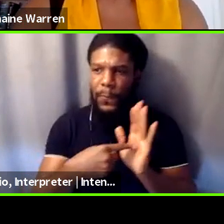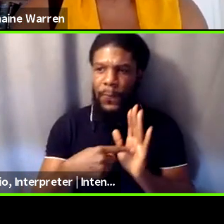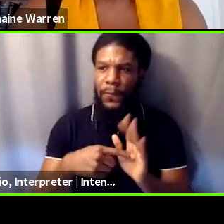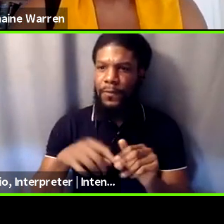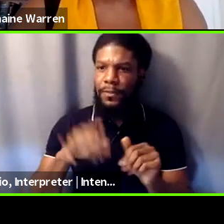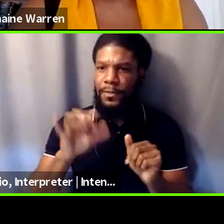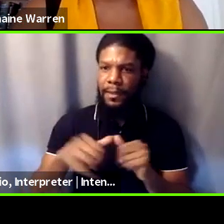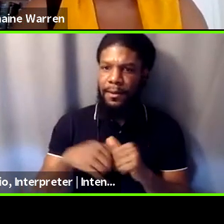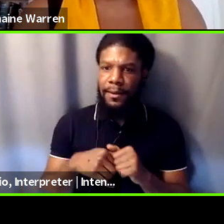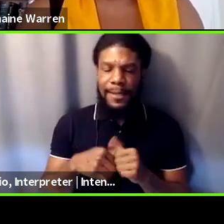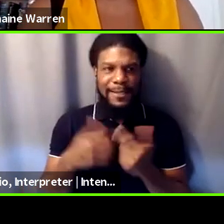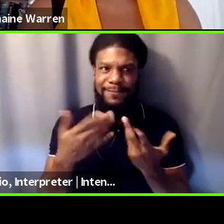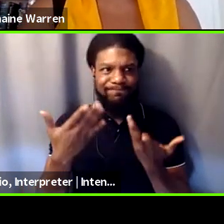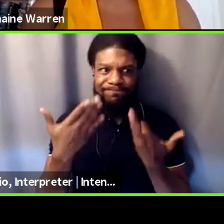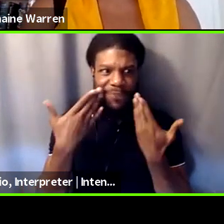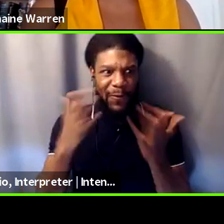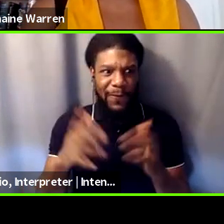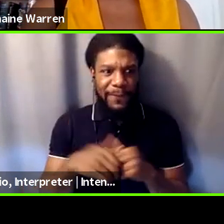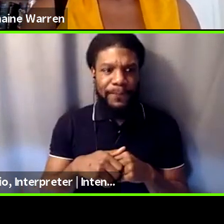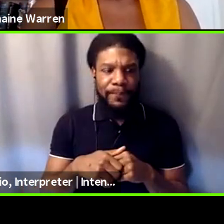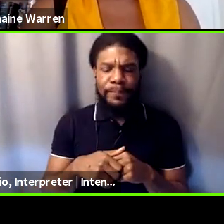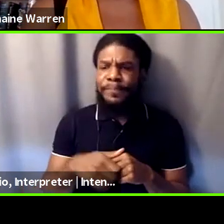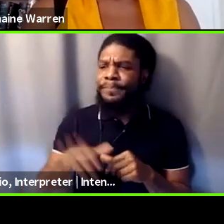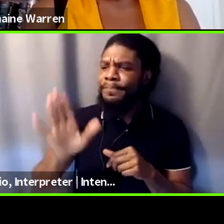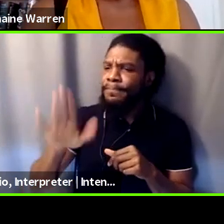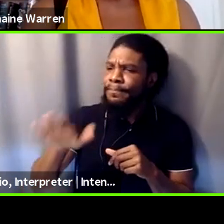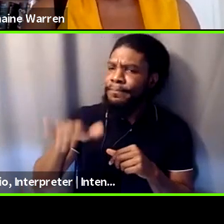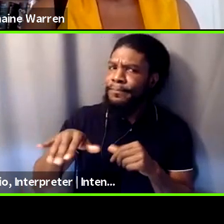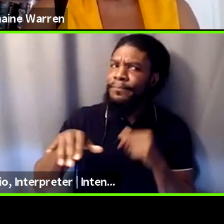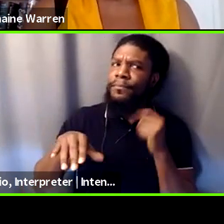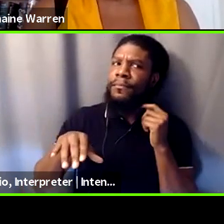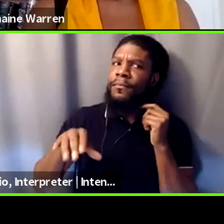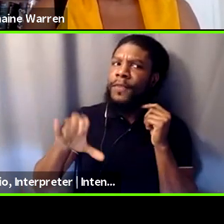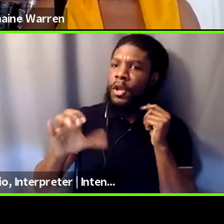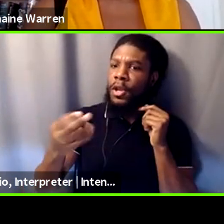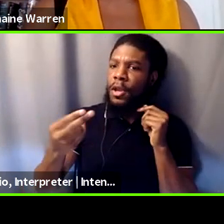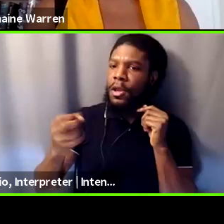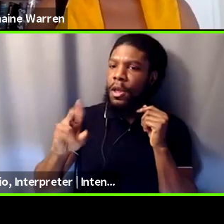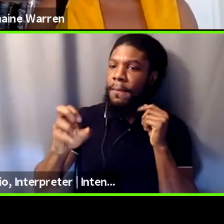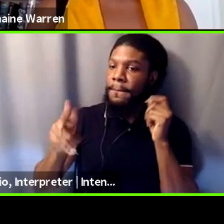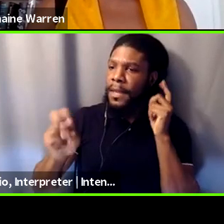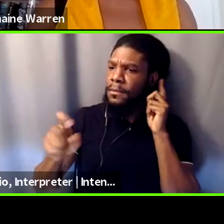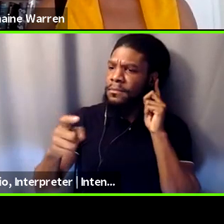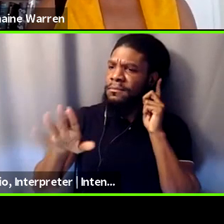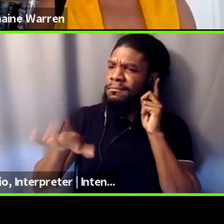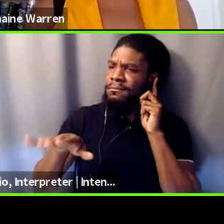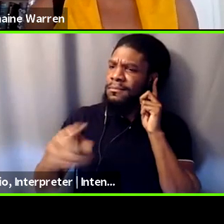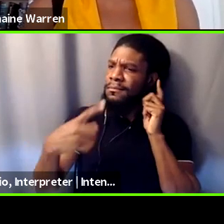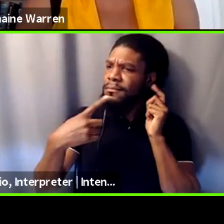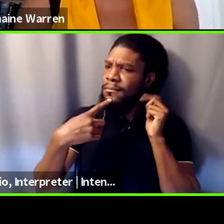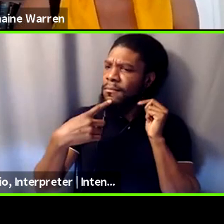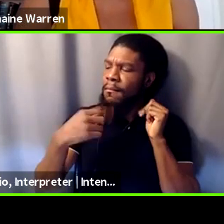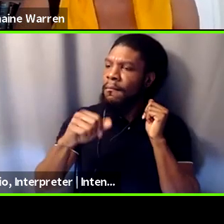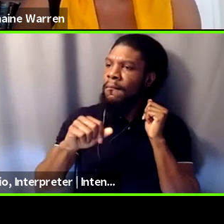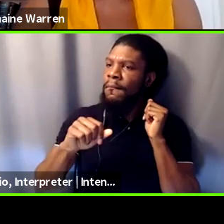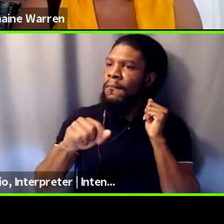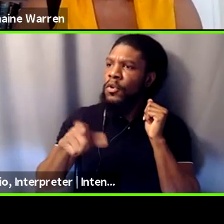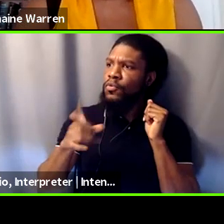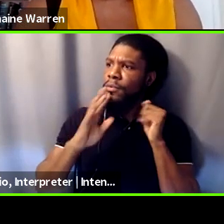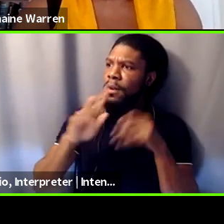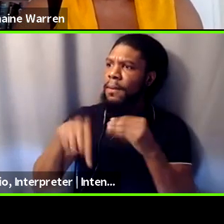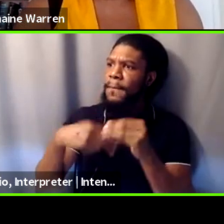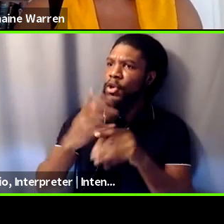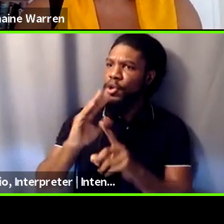You talked earlier about costumes and how you make your own costumes. Yeah. It reflects